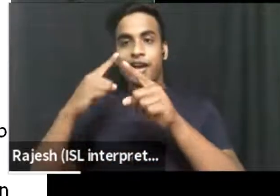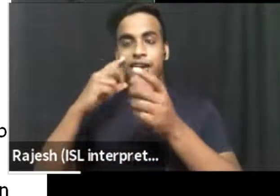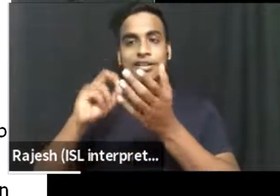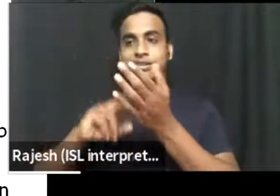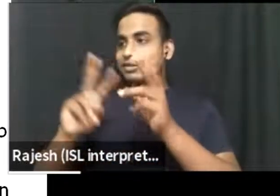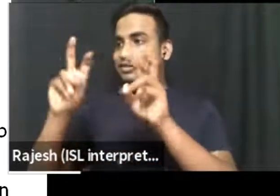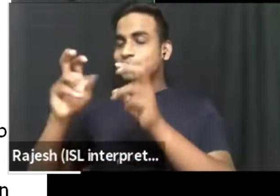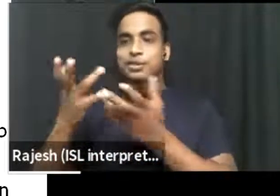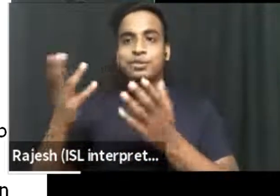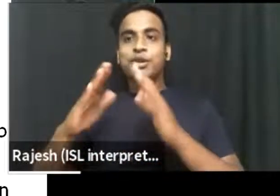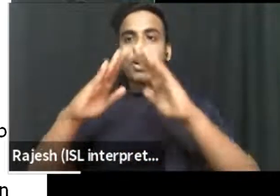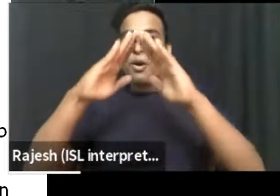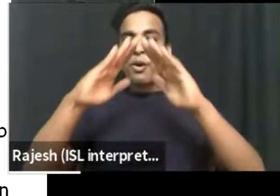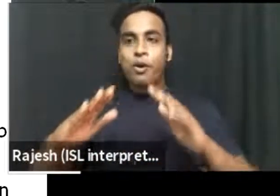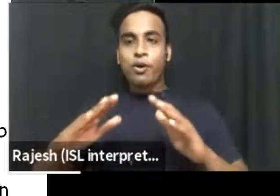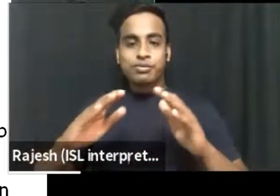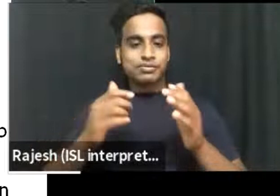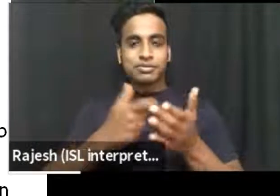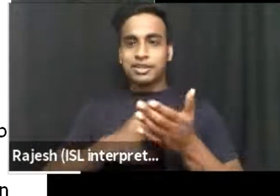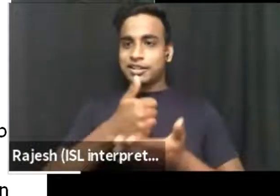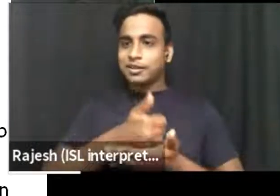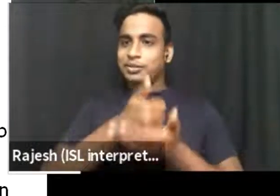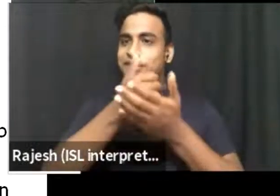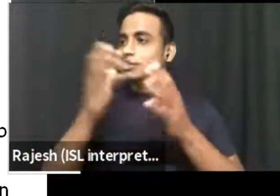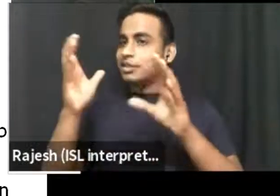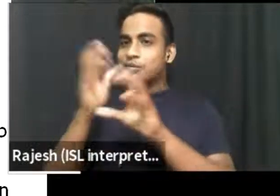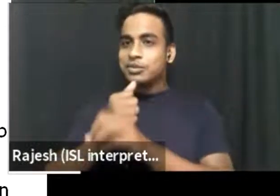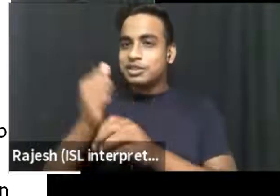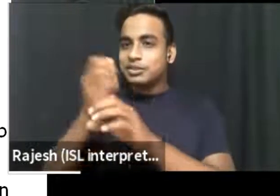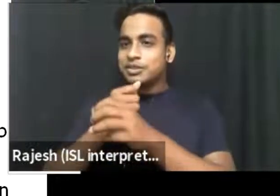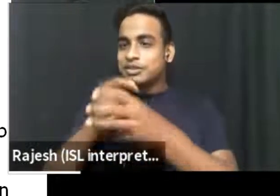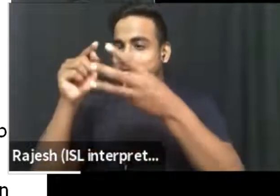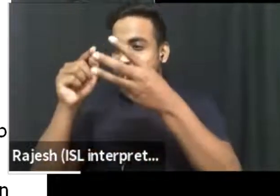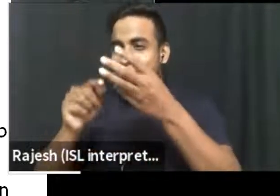home-based rehabilitation. Can we talk about reaching out to people,